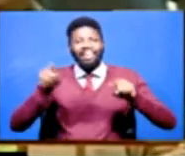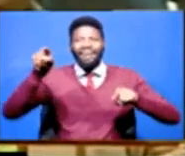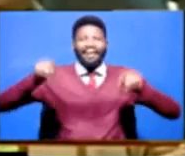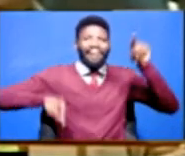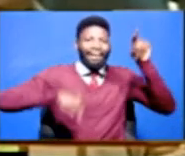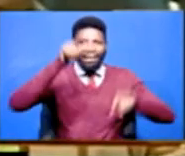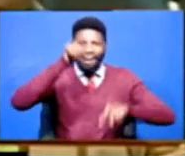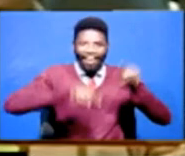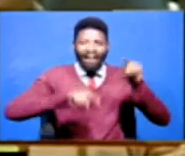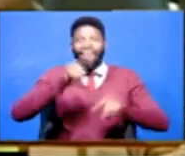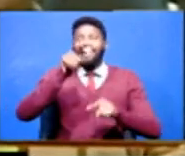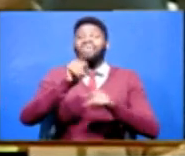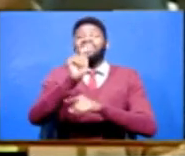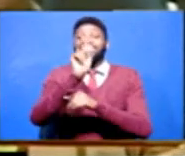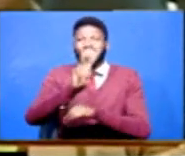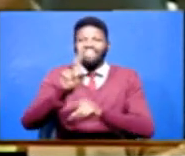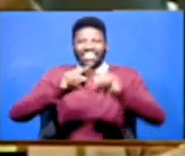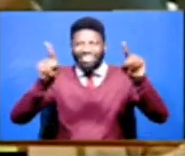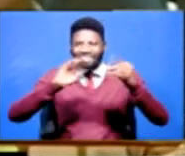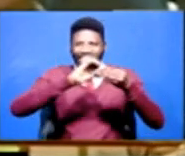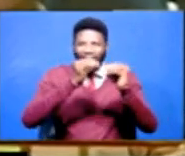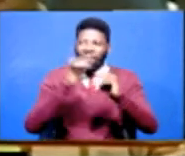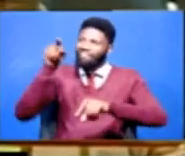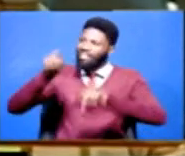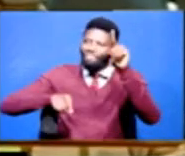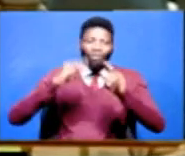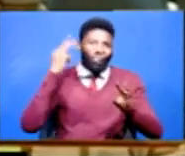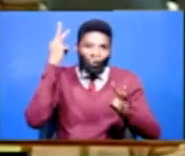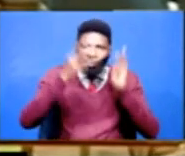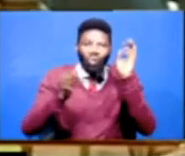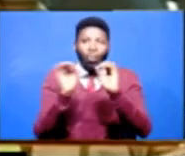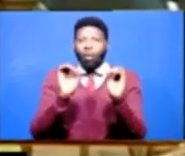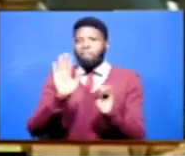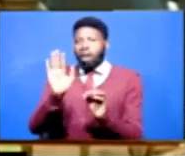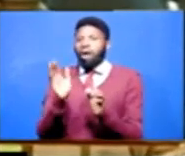screens, TV screens, because of the approaches the media houses may have.